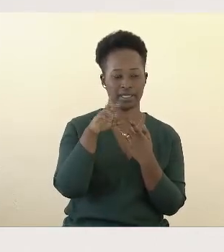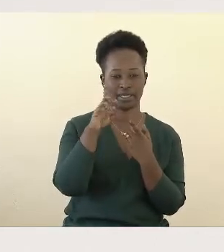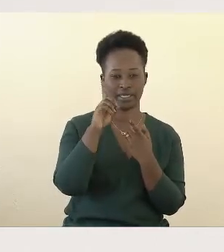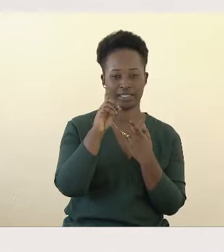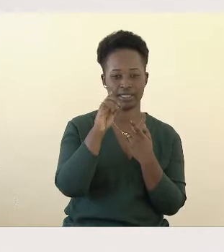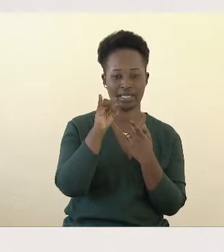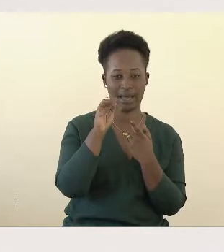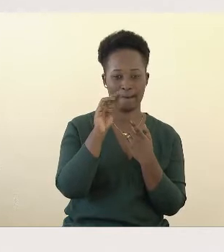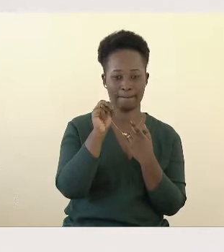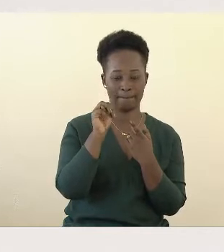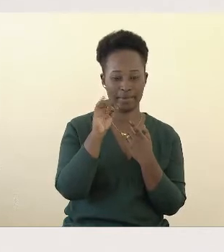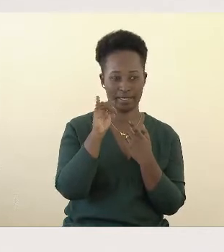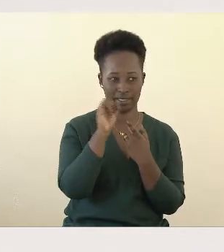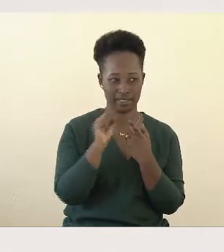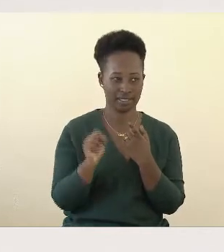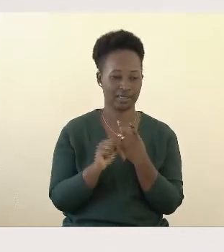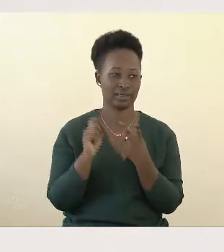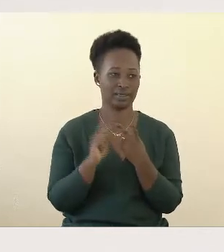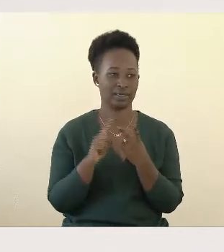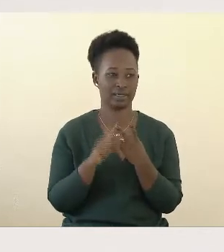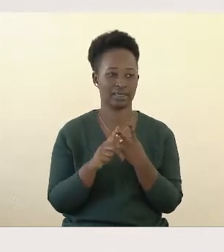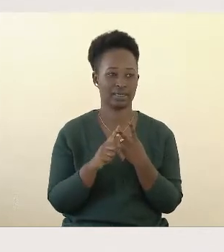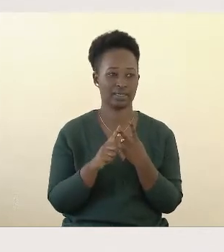dermis, and we have another one which is called the